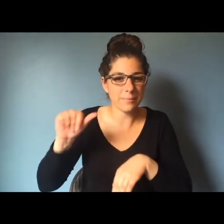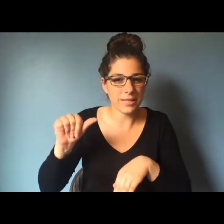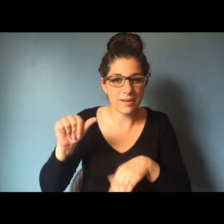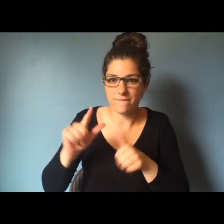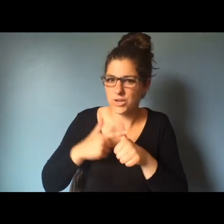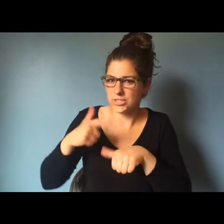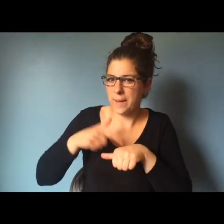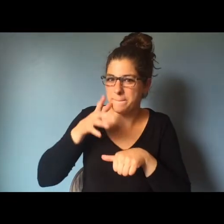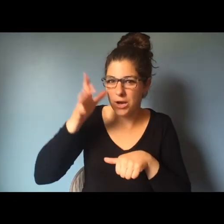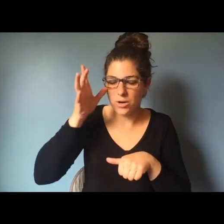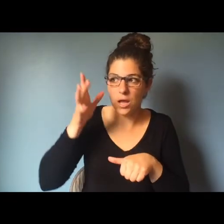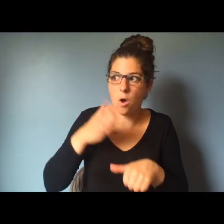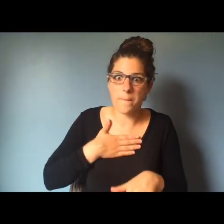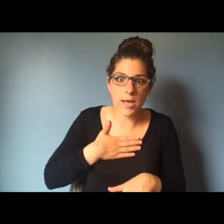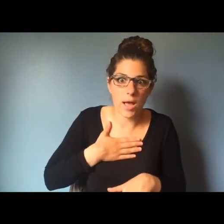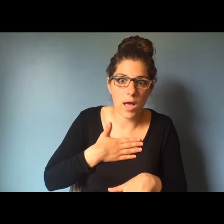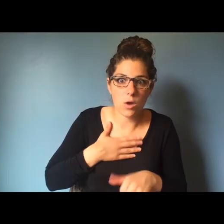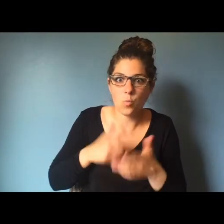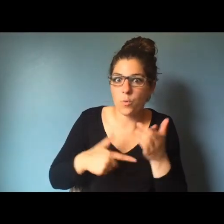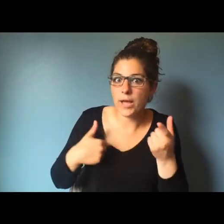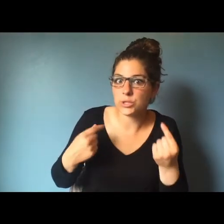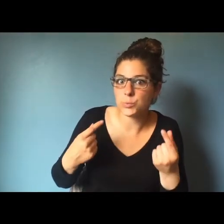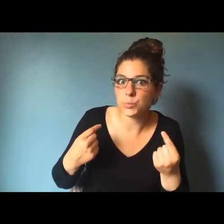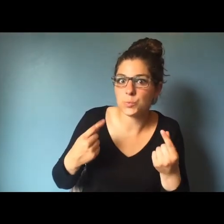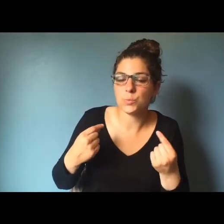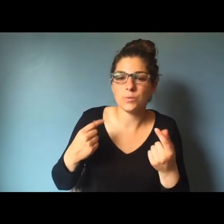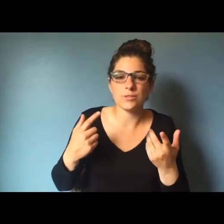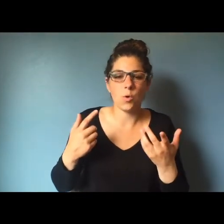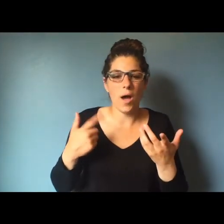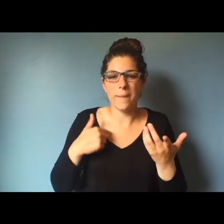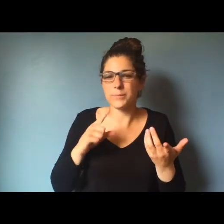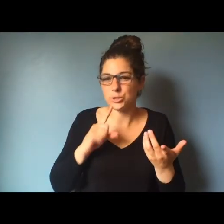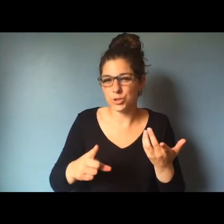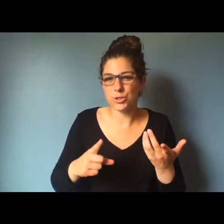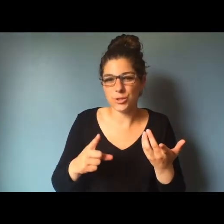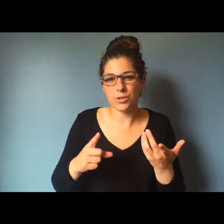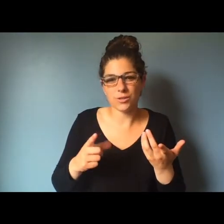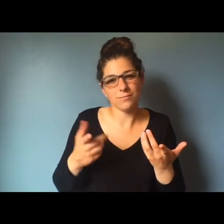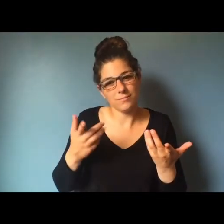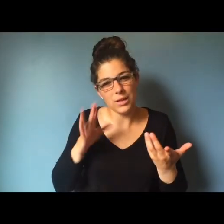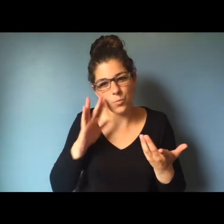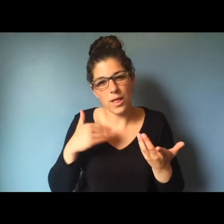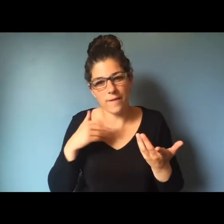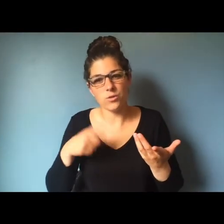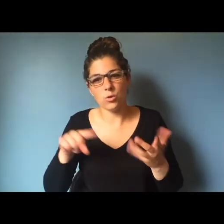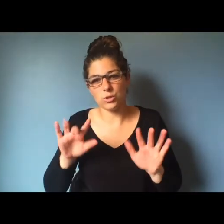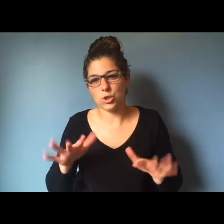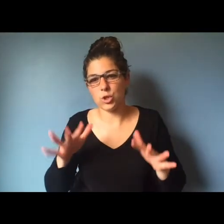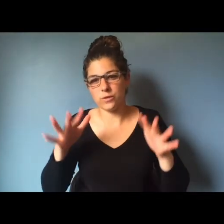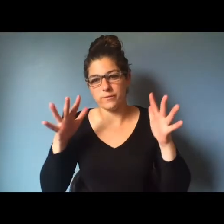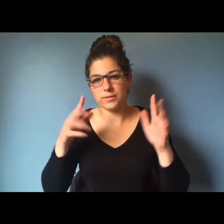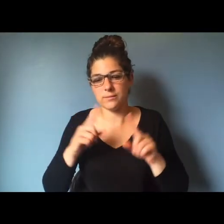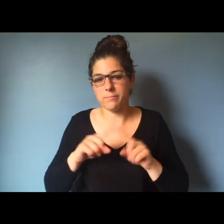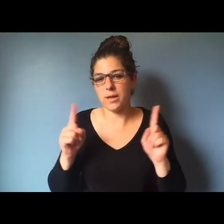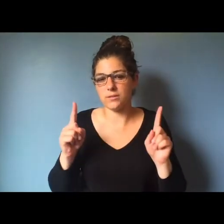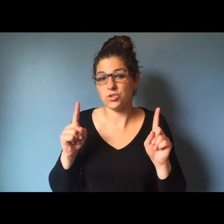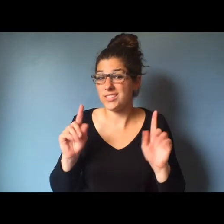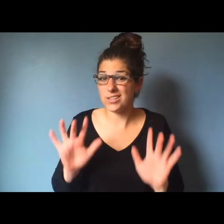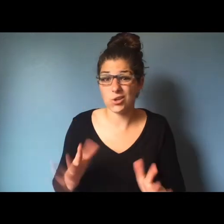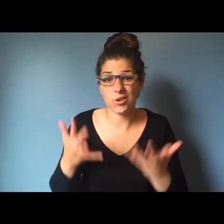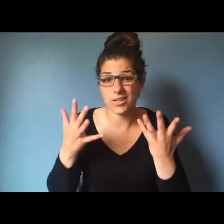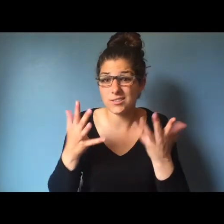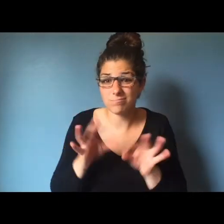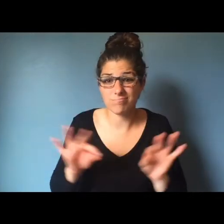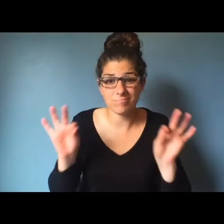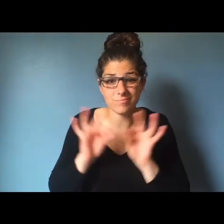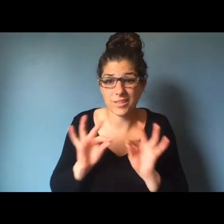time parent, you're like, oh my gosh, like, what do I do, you know? So I'm sure that they're going to like have those nerves, but just just encourage, you know, you